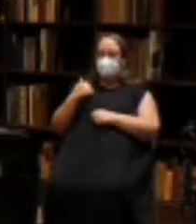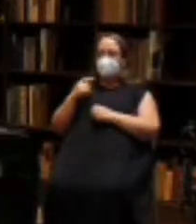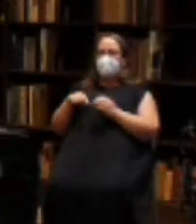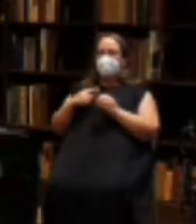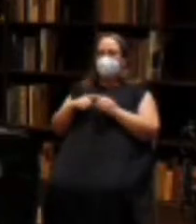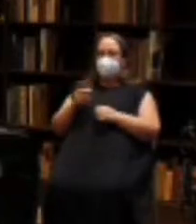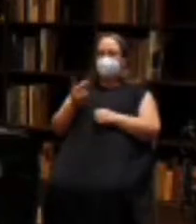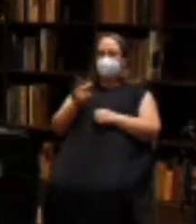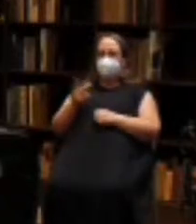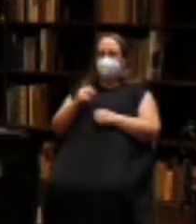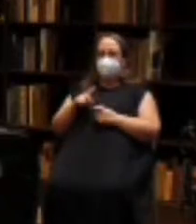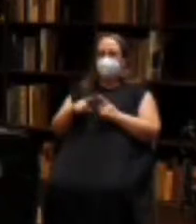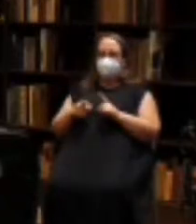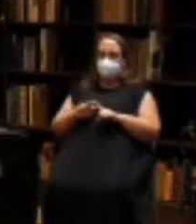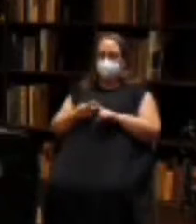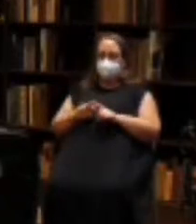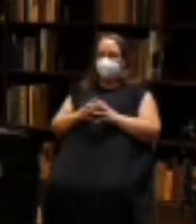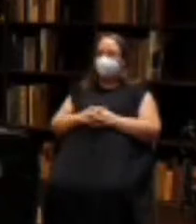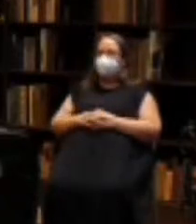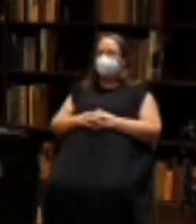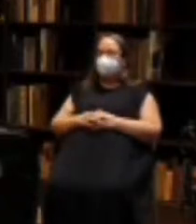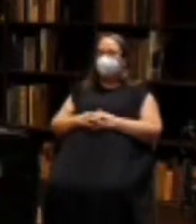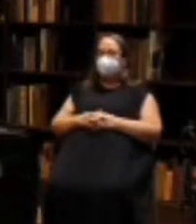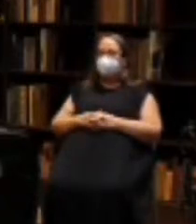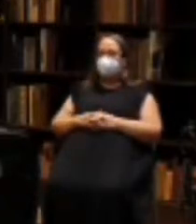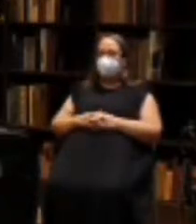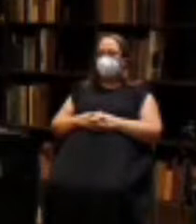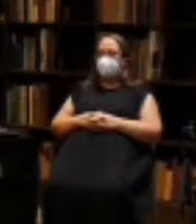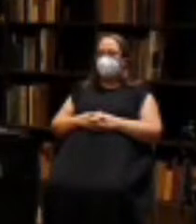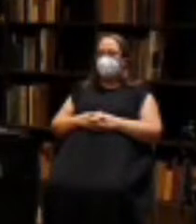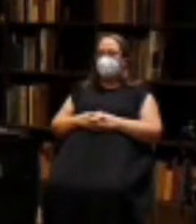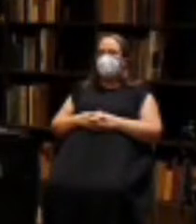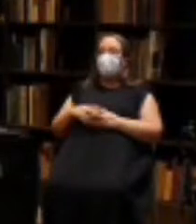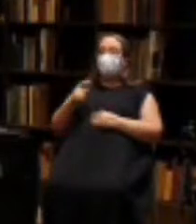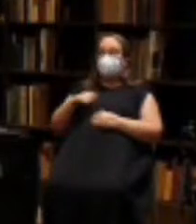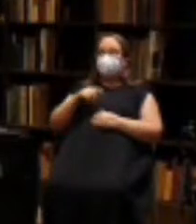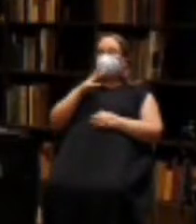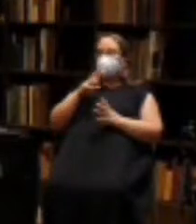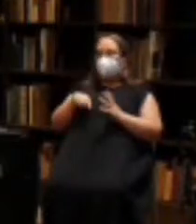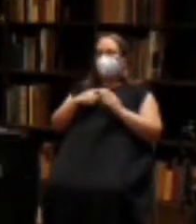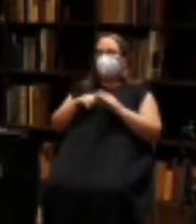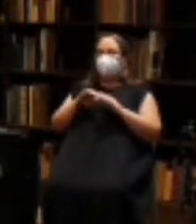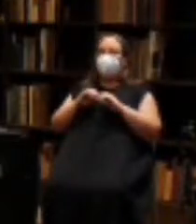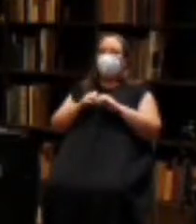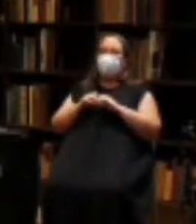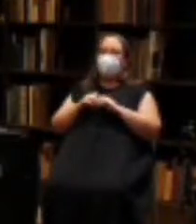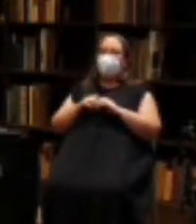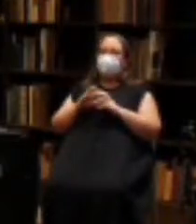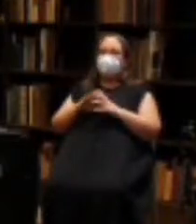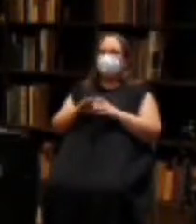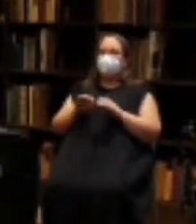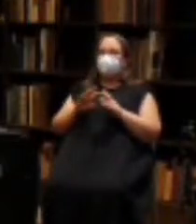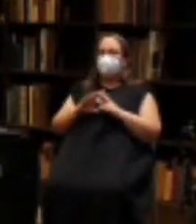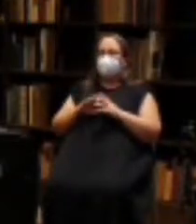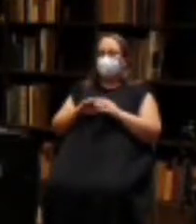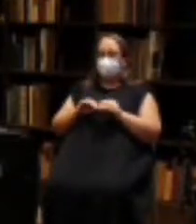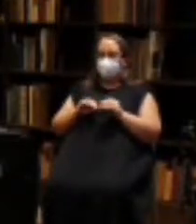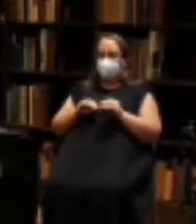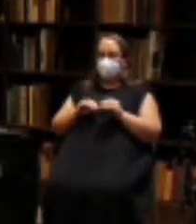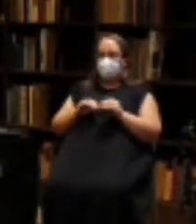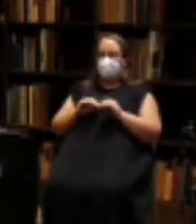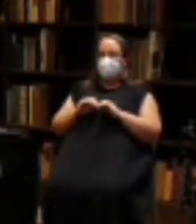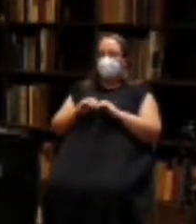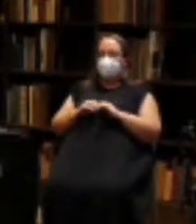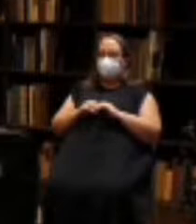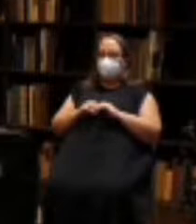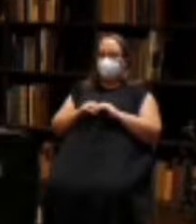is about the two of them and their friendship. And one of them is talking about how there's a sort of story of